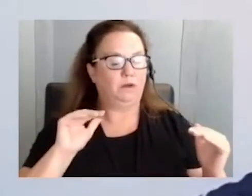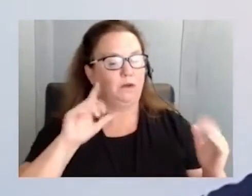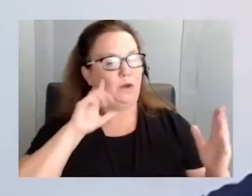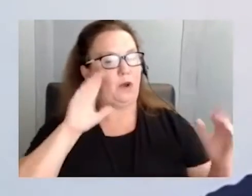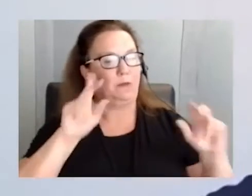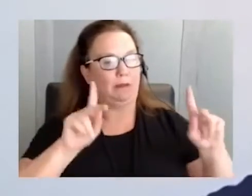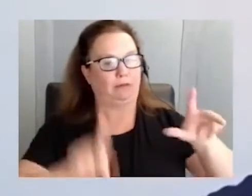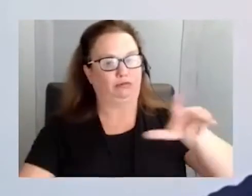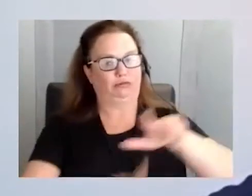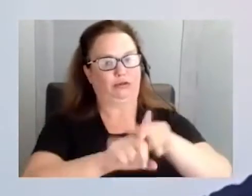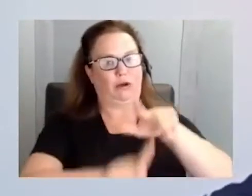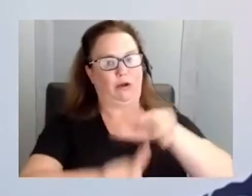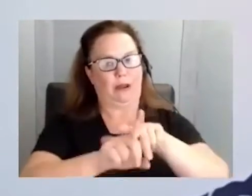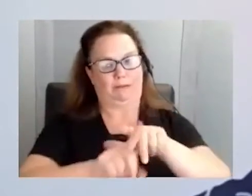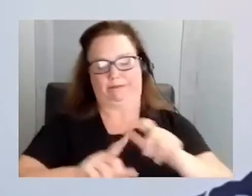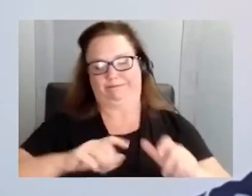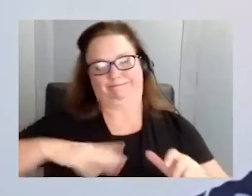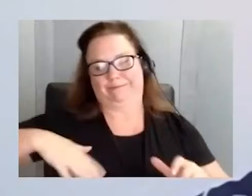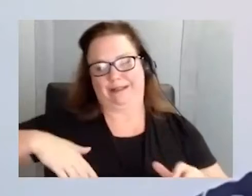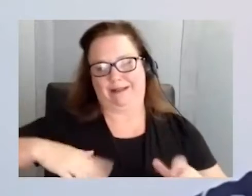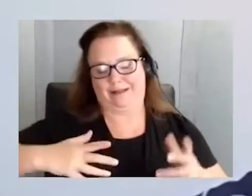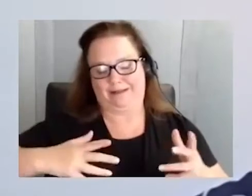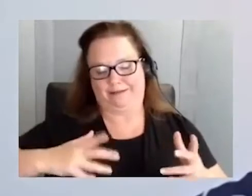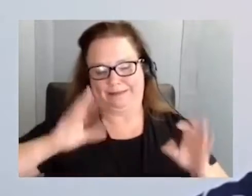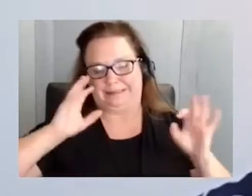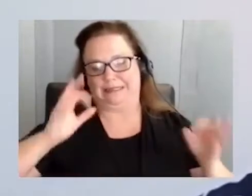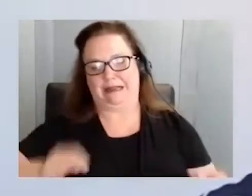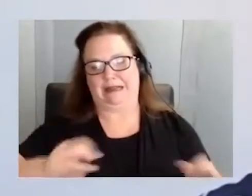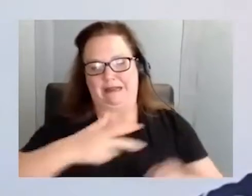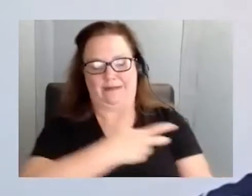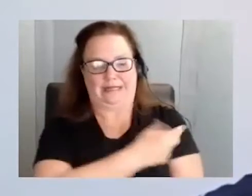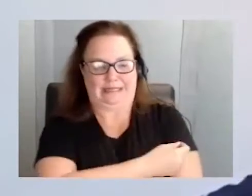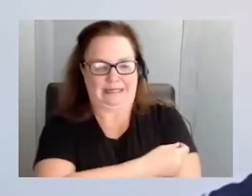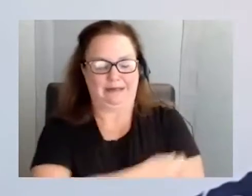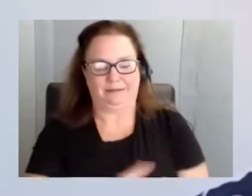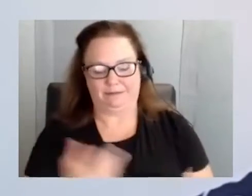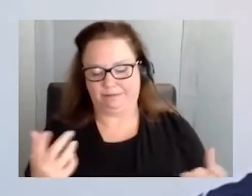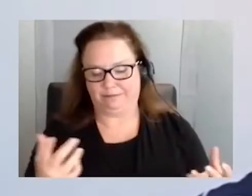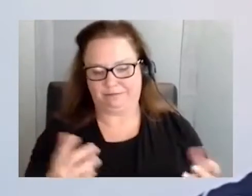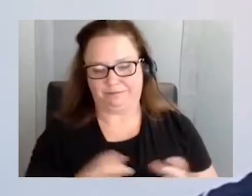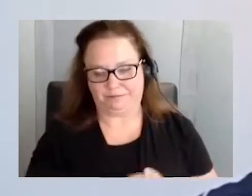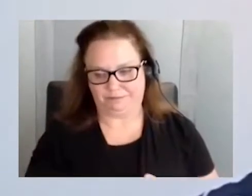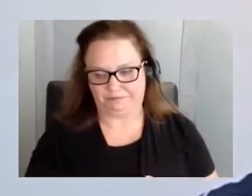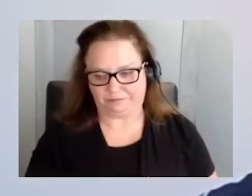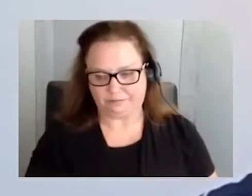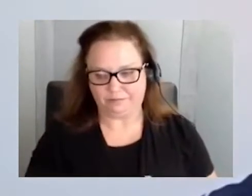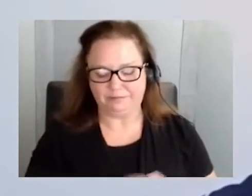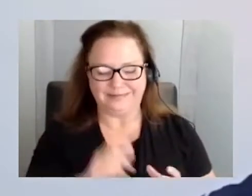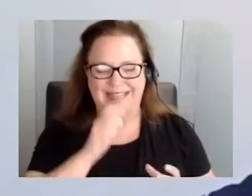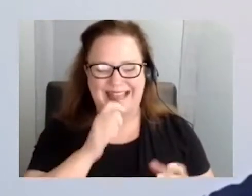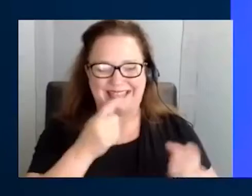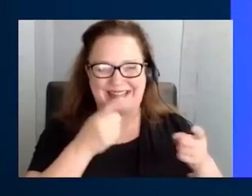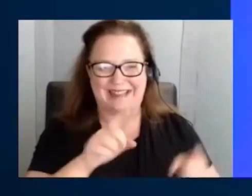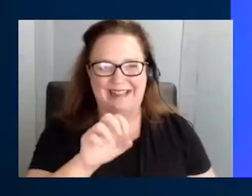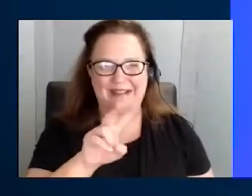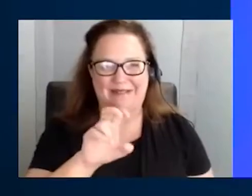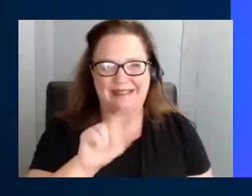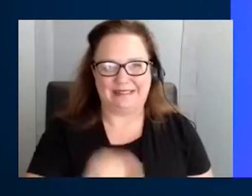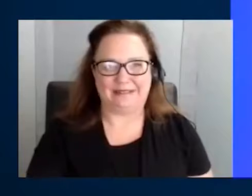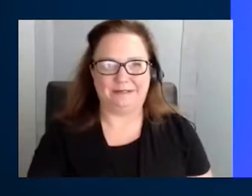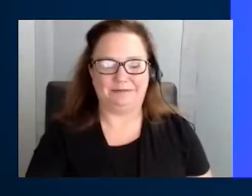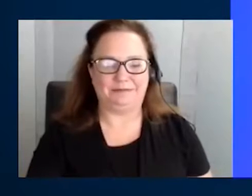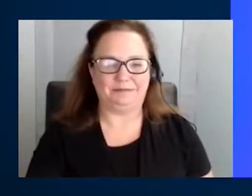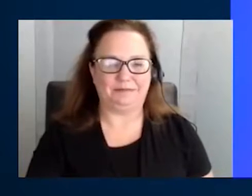turn out who might not have turned out otherwise if it was purely about vaccines and there wasn't this event with it as well. And this